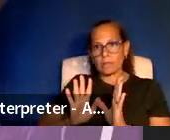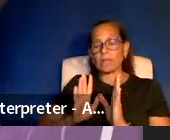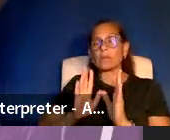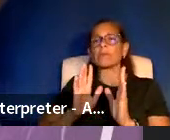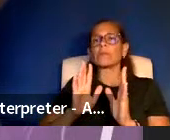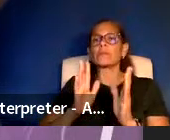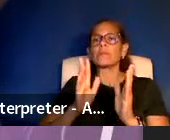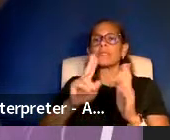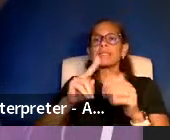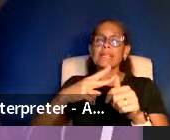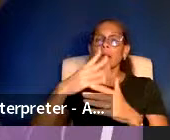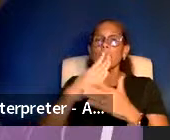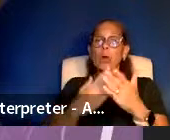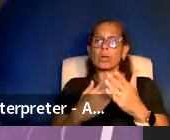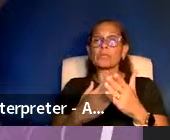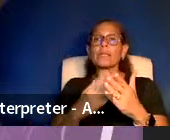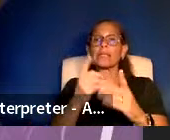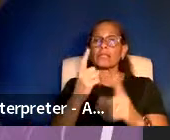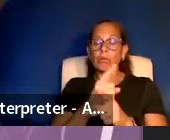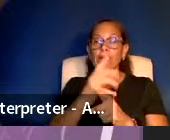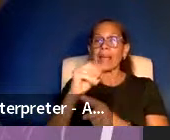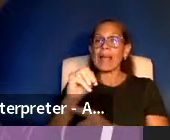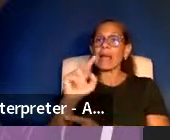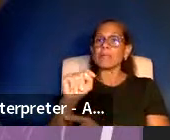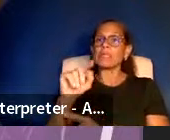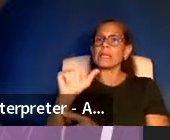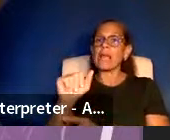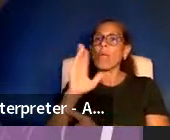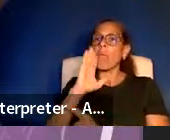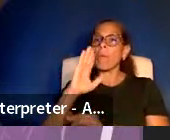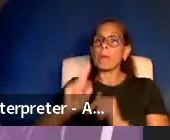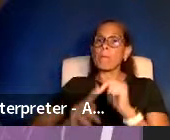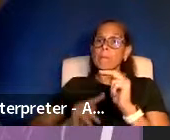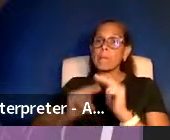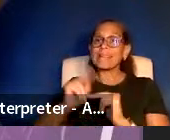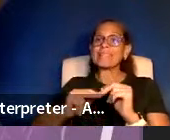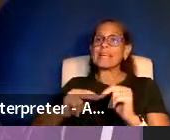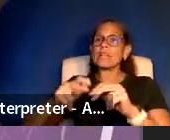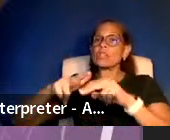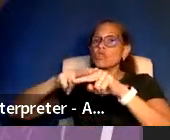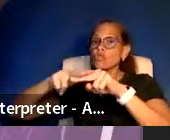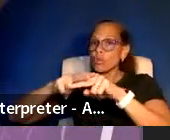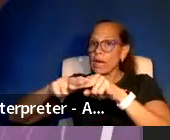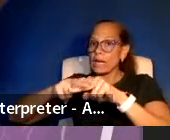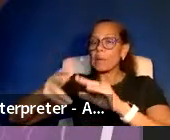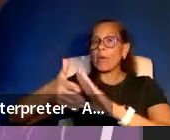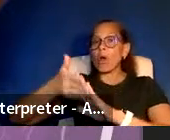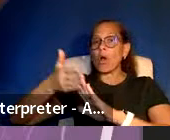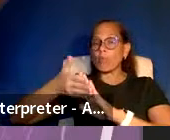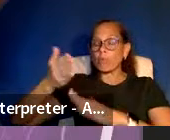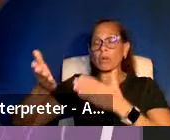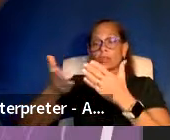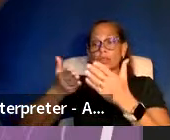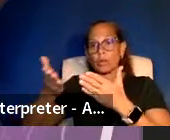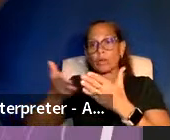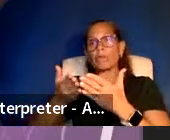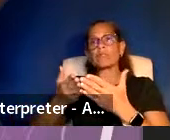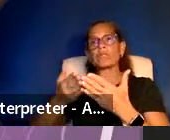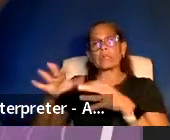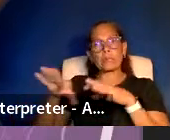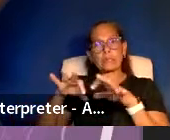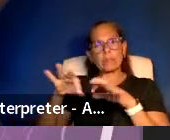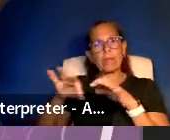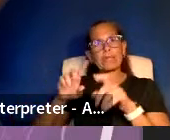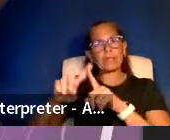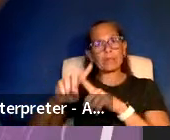I'll start with the second part of the question. That's correct. The MTA will be building the stations. They'll be operating the service. Joe went through a number of the things that they'll